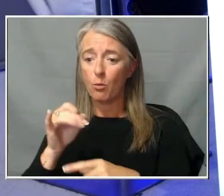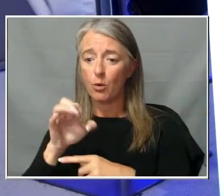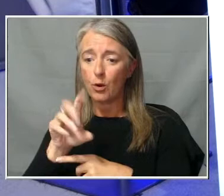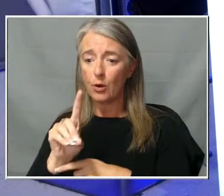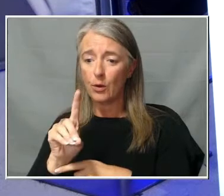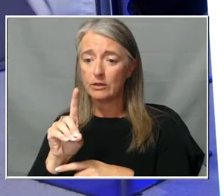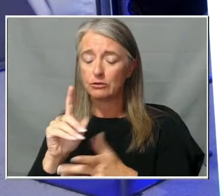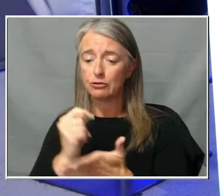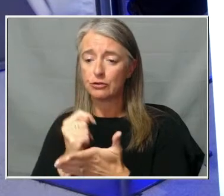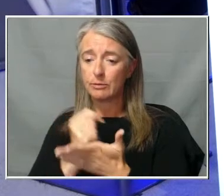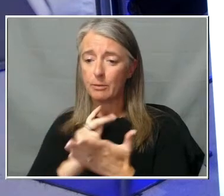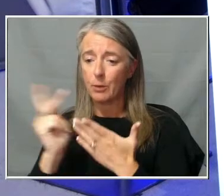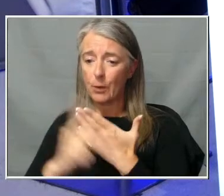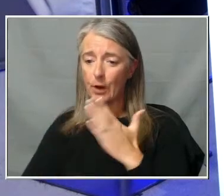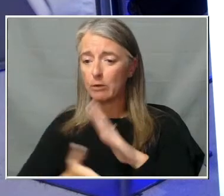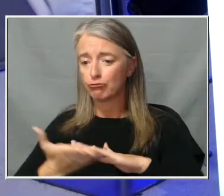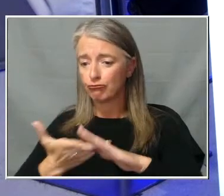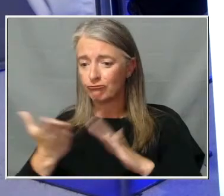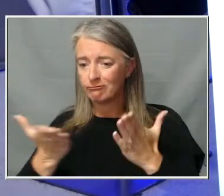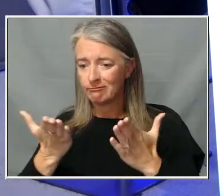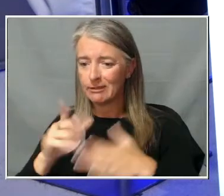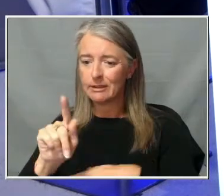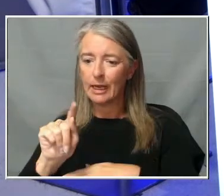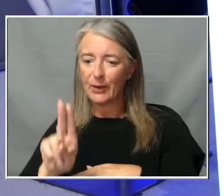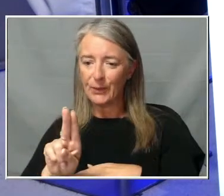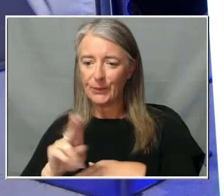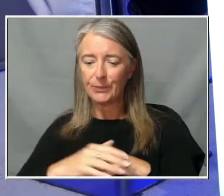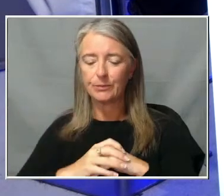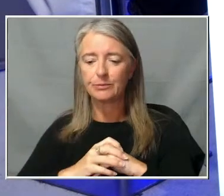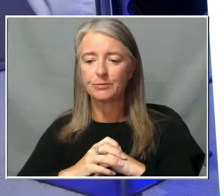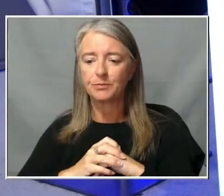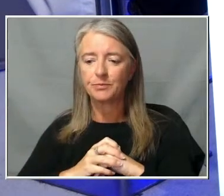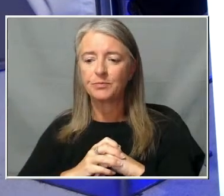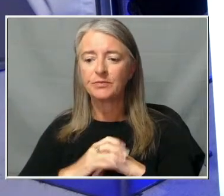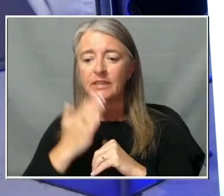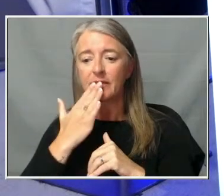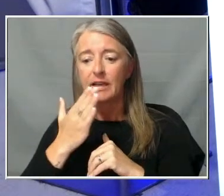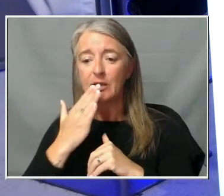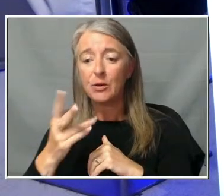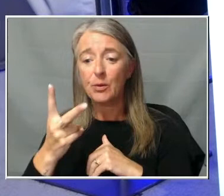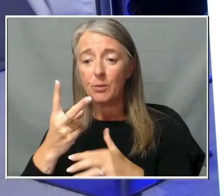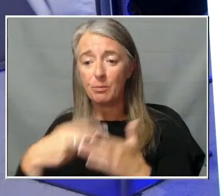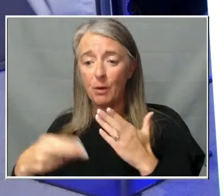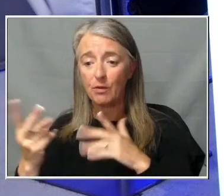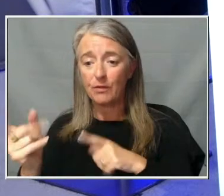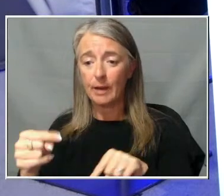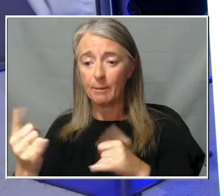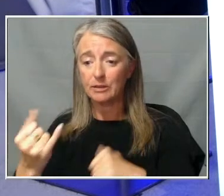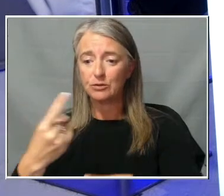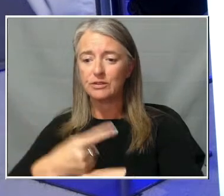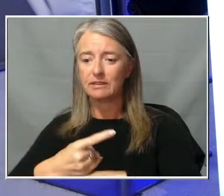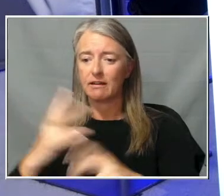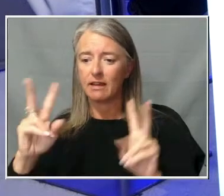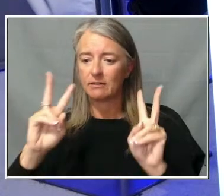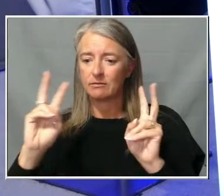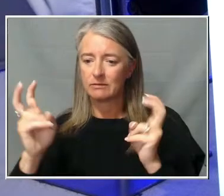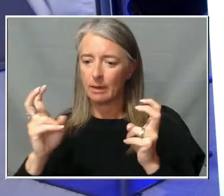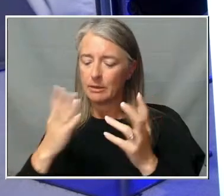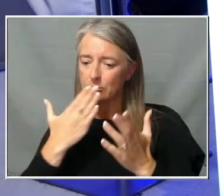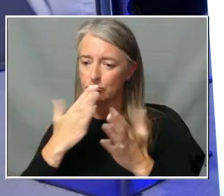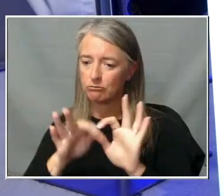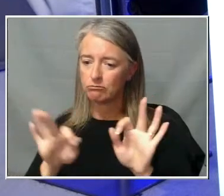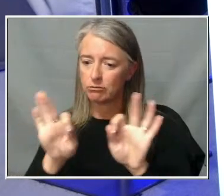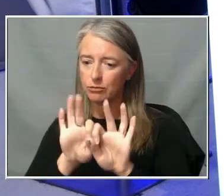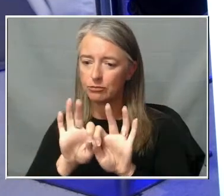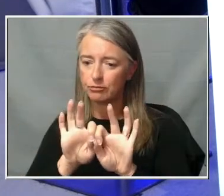well. How are you? Good. How are you? Thank you both for being with here on this Monday, this very important topic. We'll have lots of questions coming up. Dr. Wyman, though, I want to start with